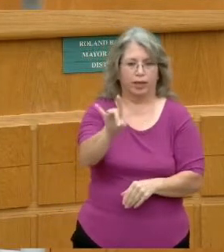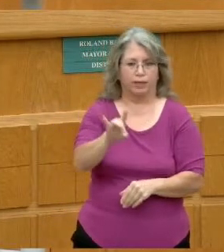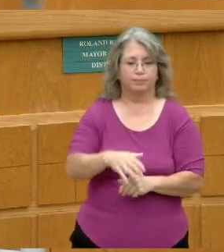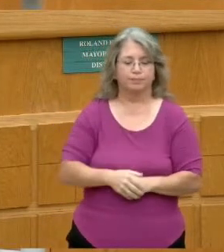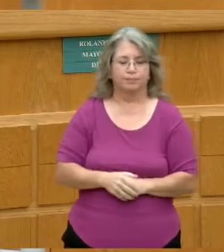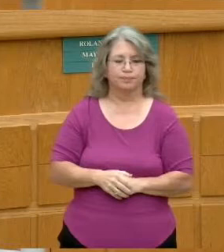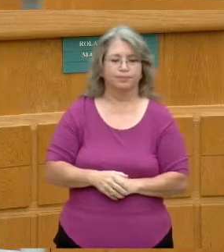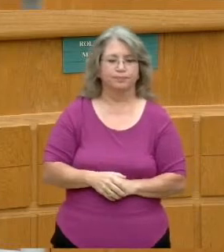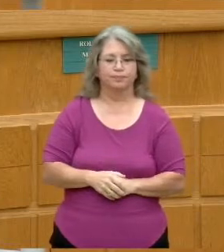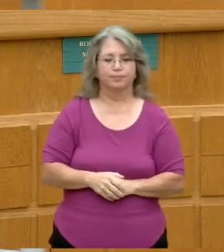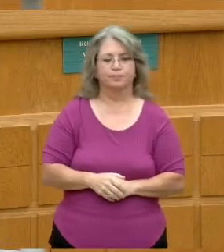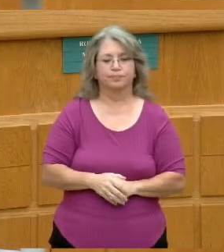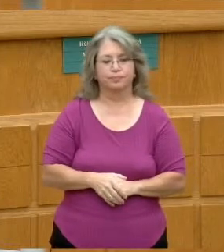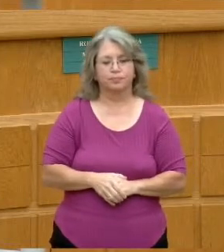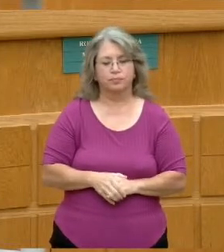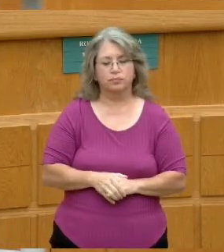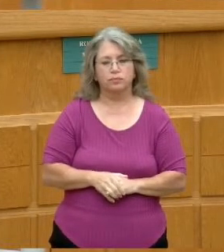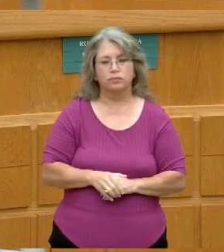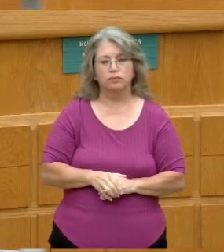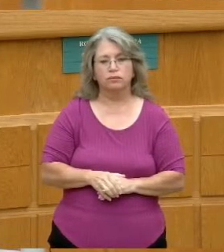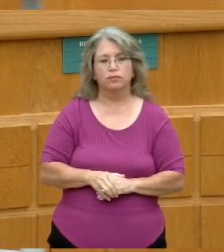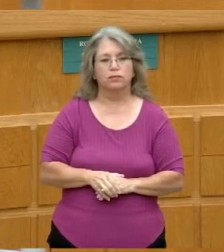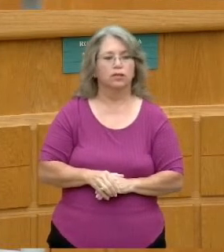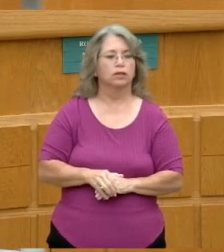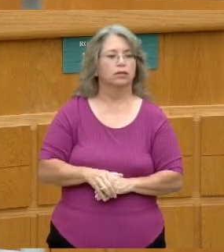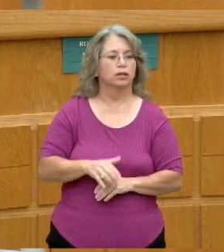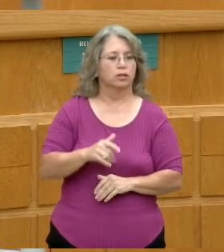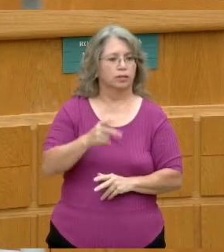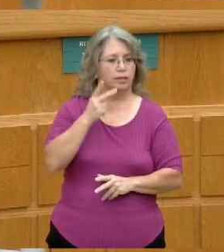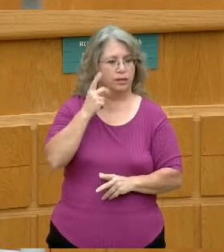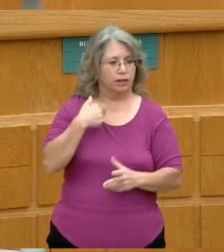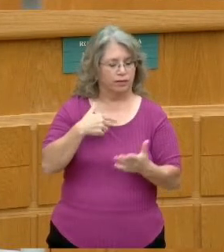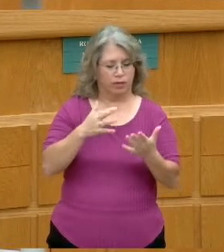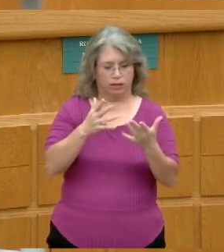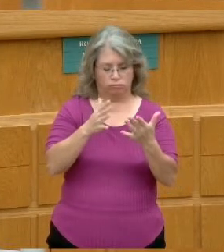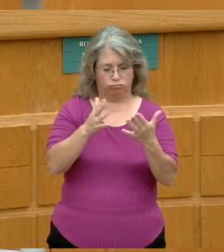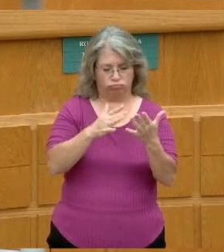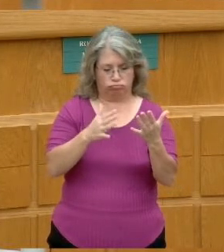Okay, so let me just see if we covered everything on the testing.